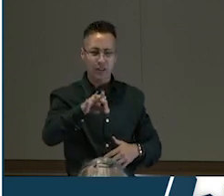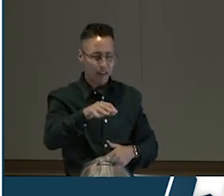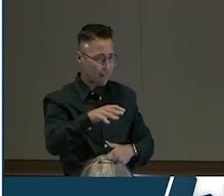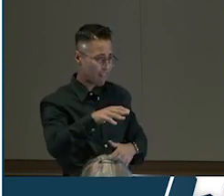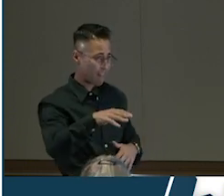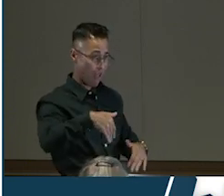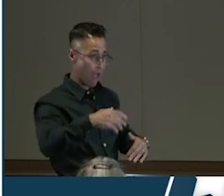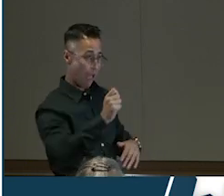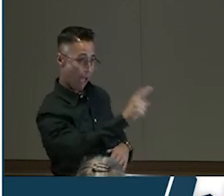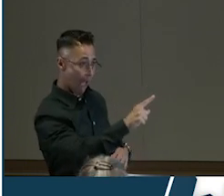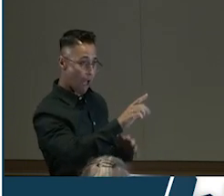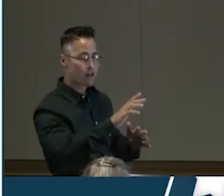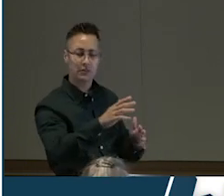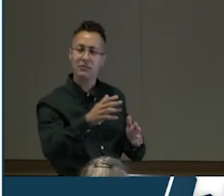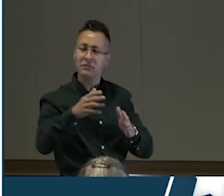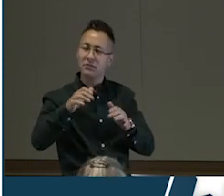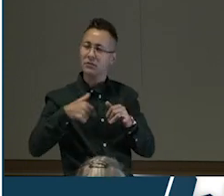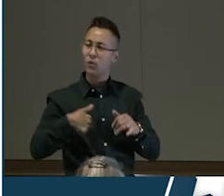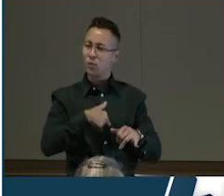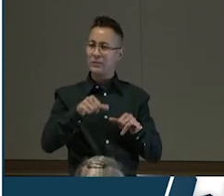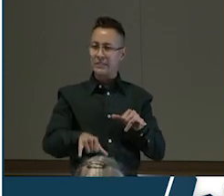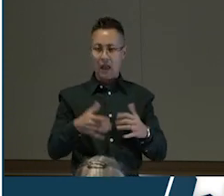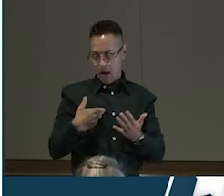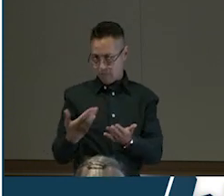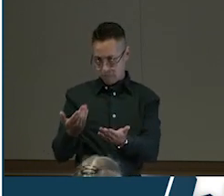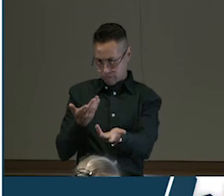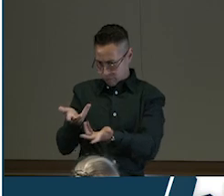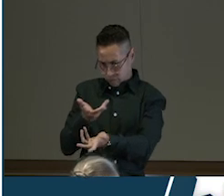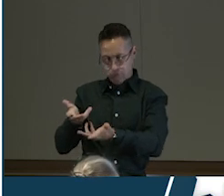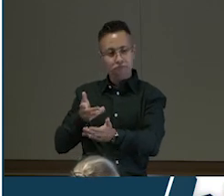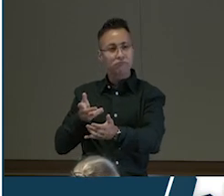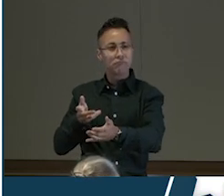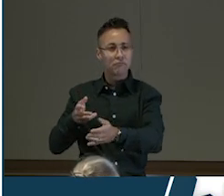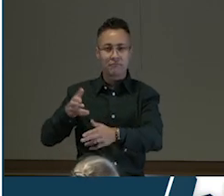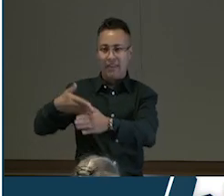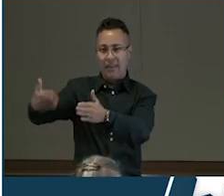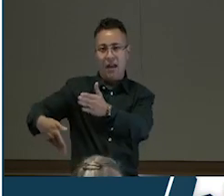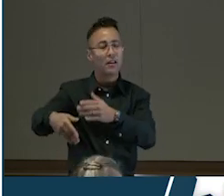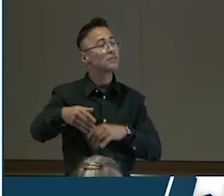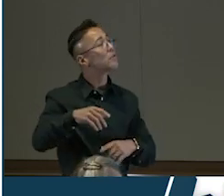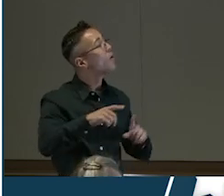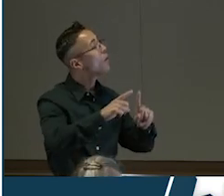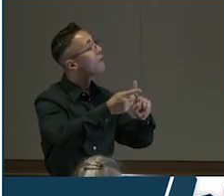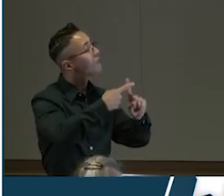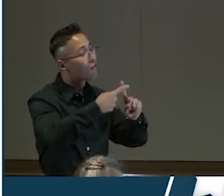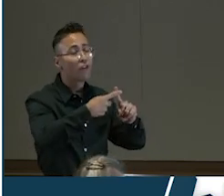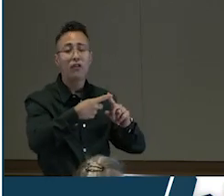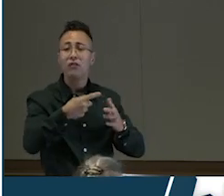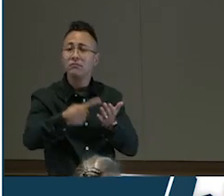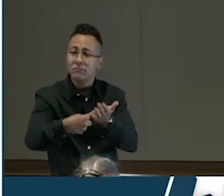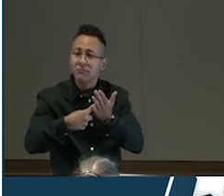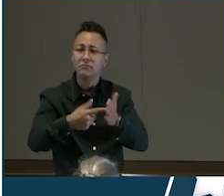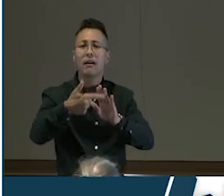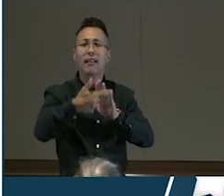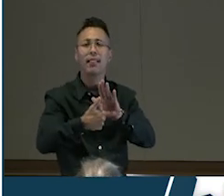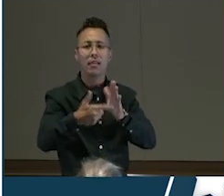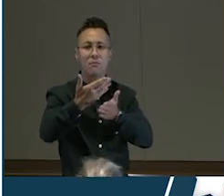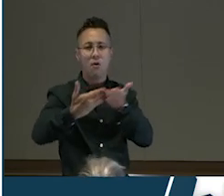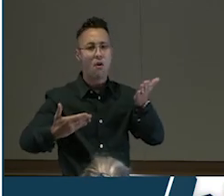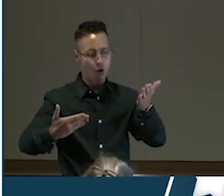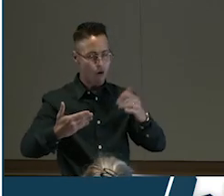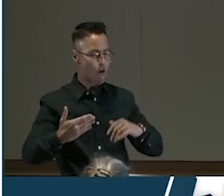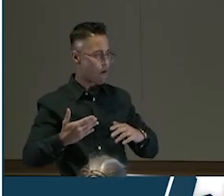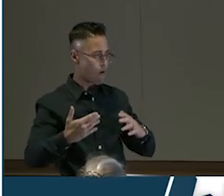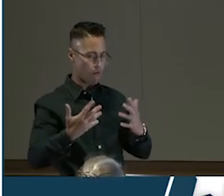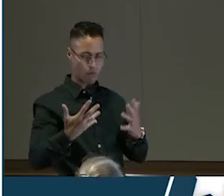comfortable, if you didn't get it answered. So the first thing we're going to talk about is the legal aspect of things, right?